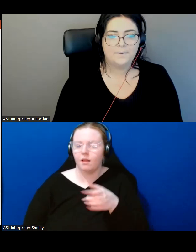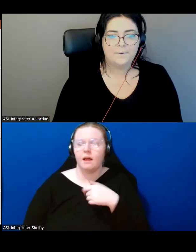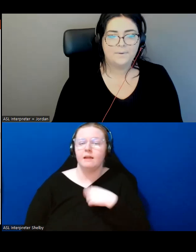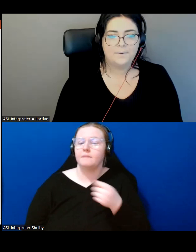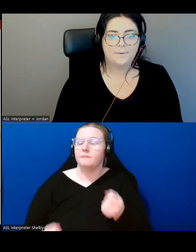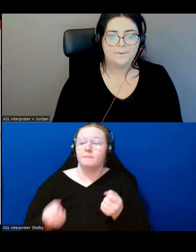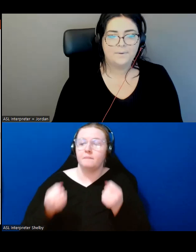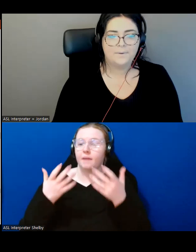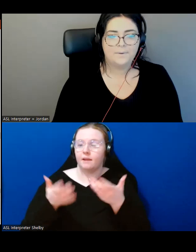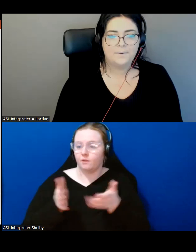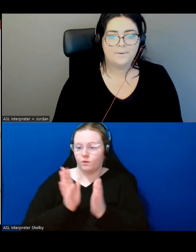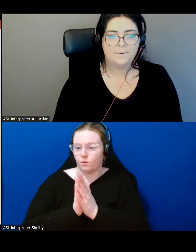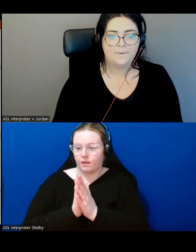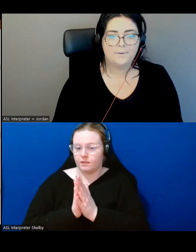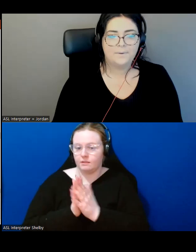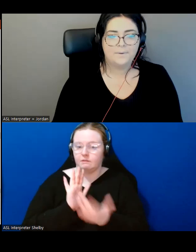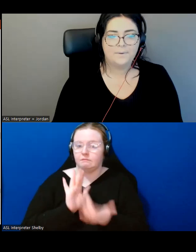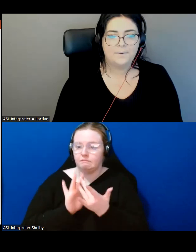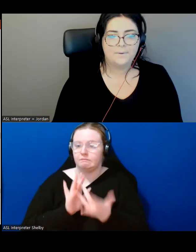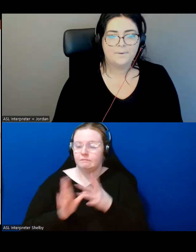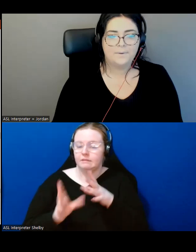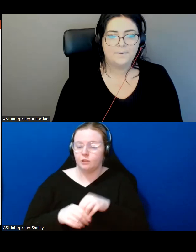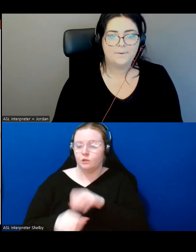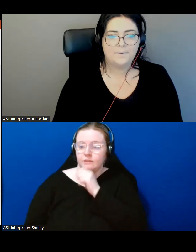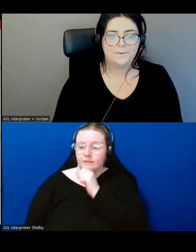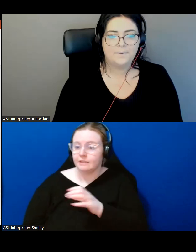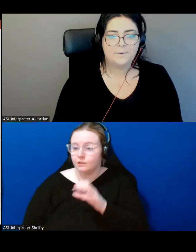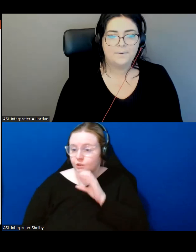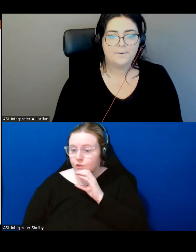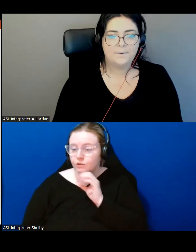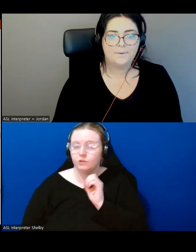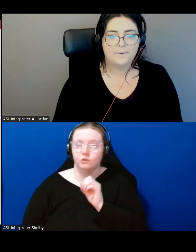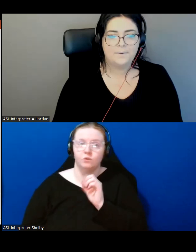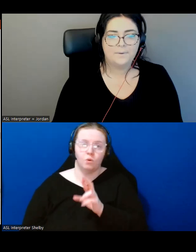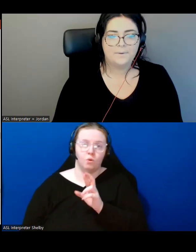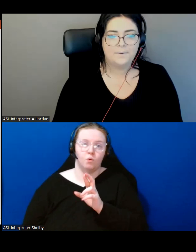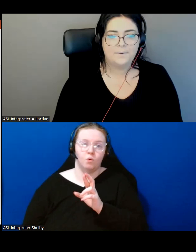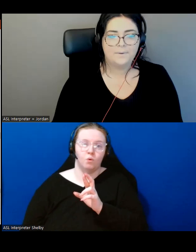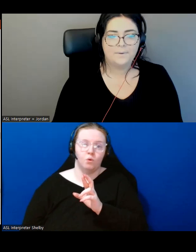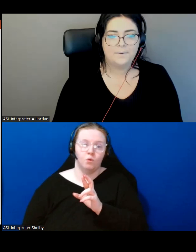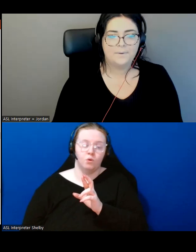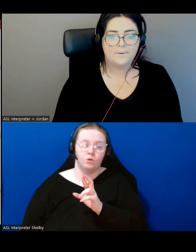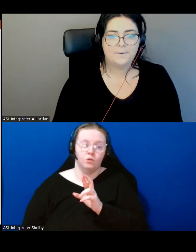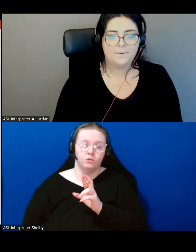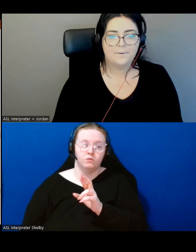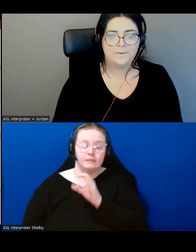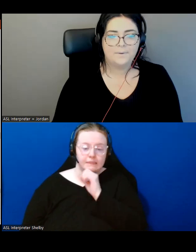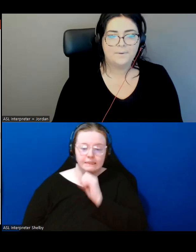that include seniors as participants or directly address identified needs of seniors from the